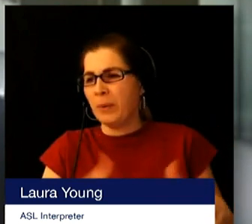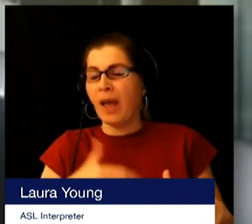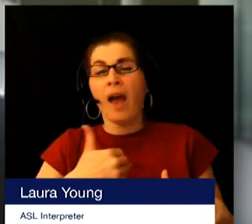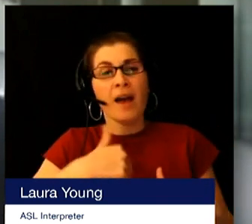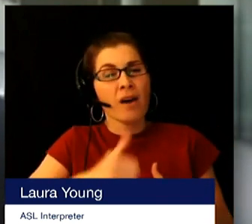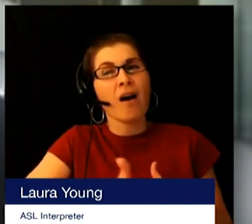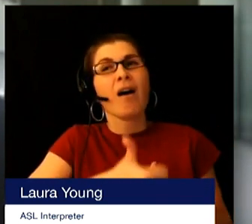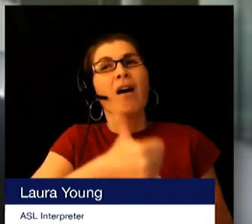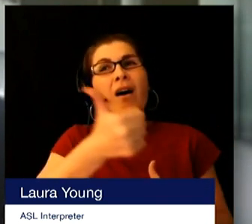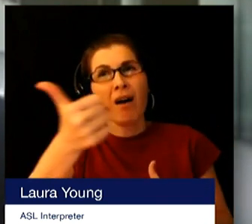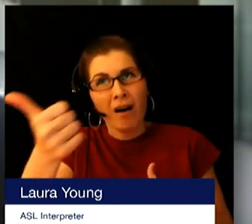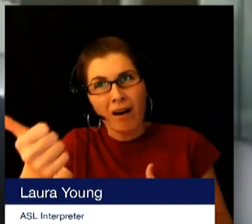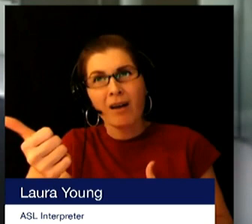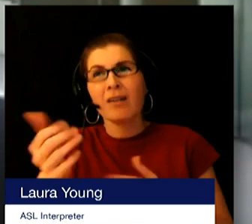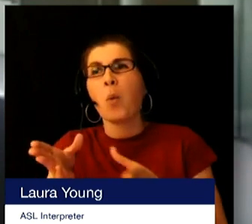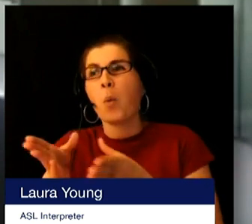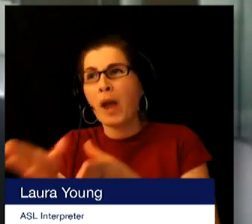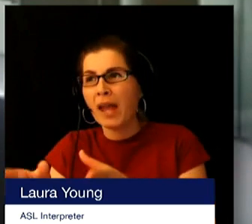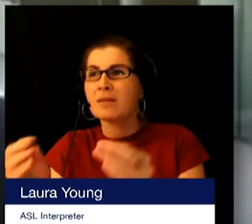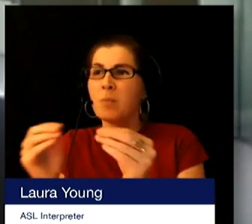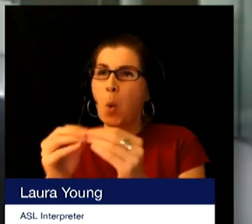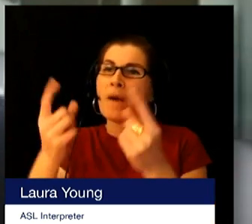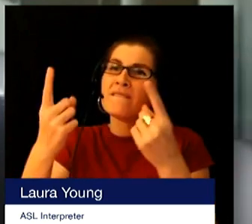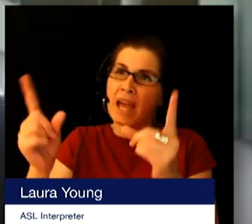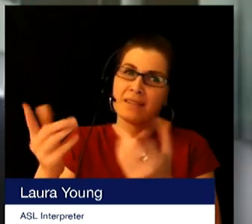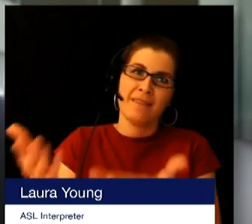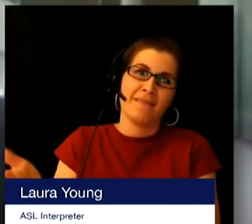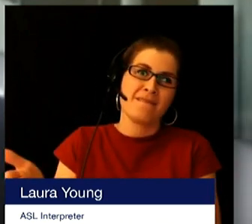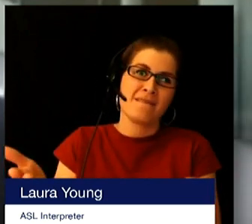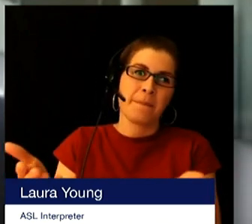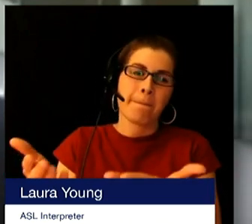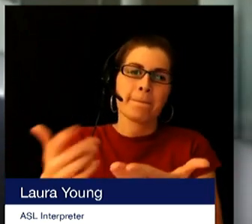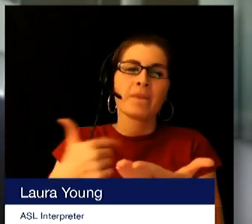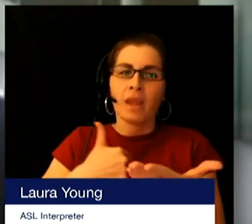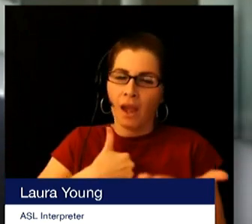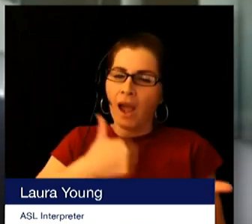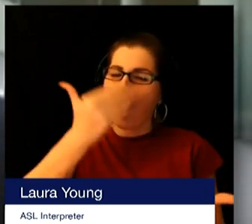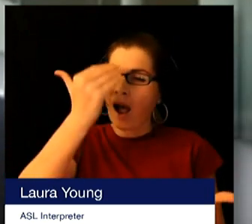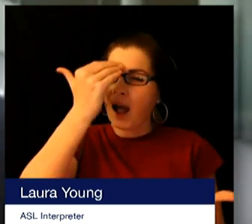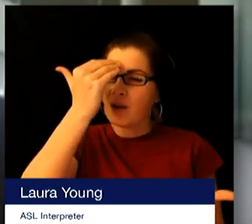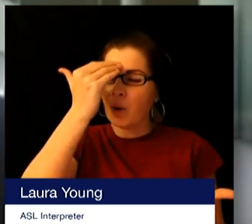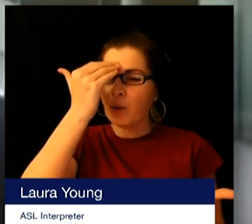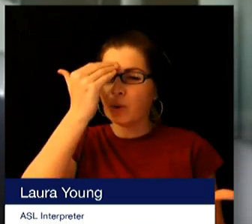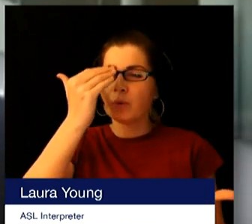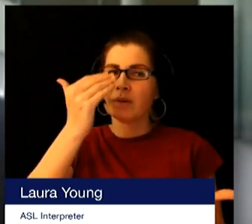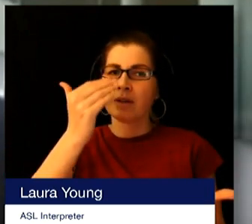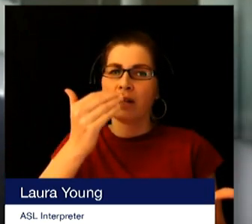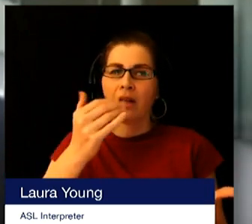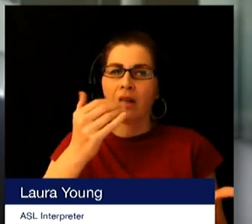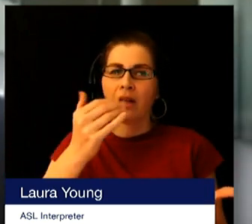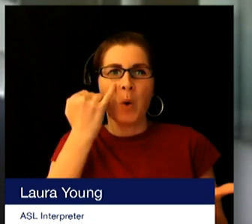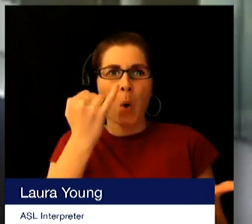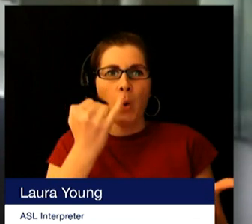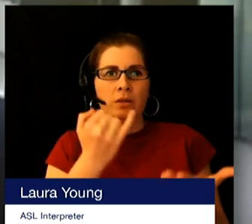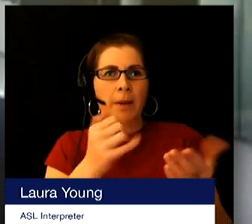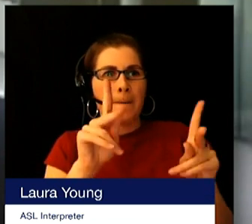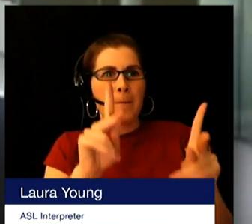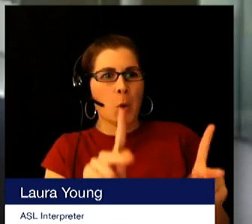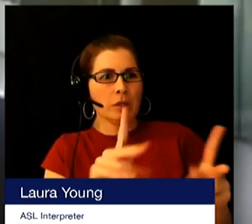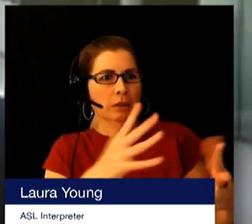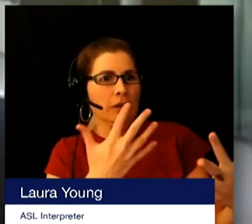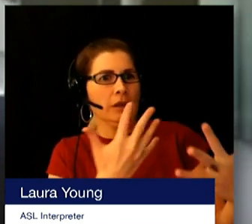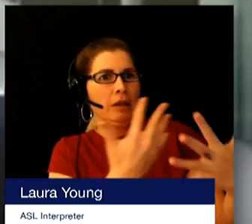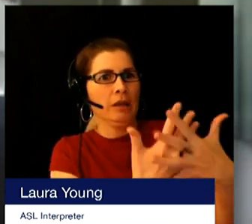more effective from a public safety standpoint. And in this moment, I know personally the fear of losing an incarcerated loved